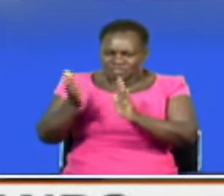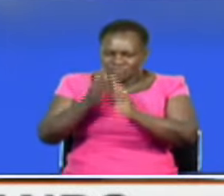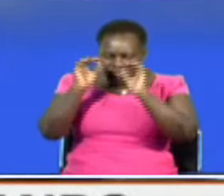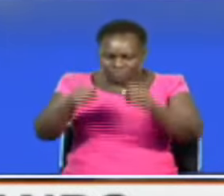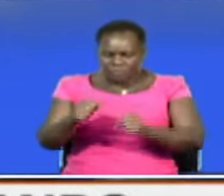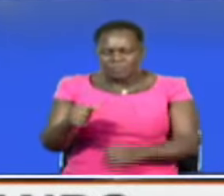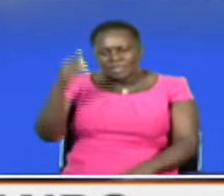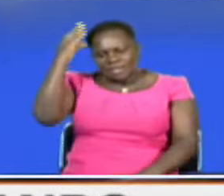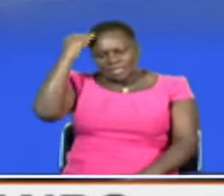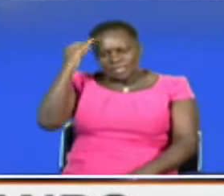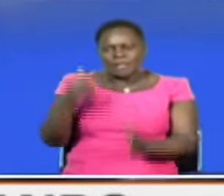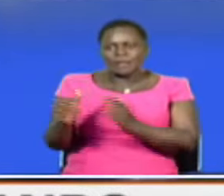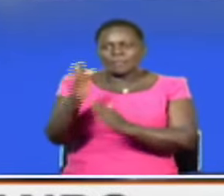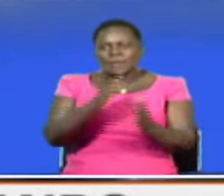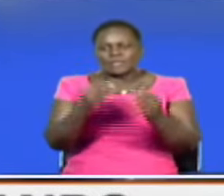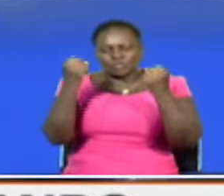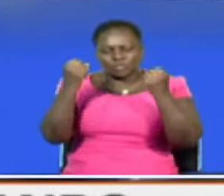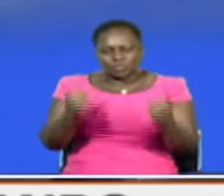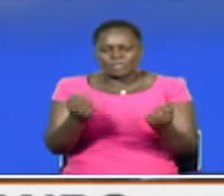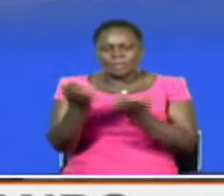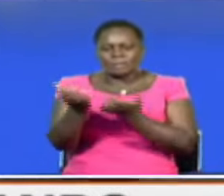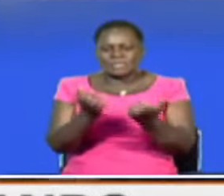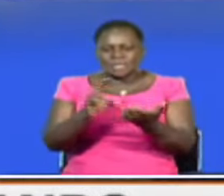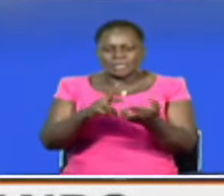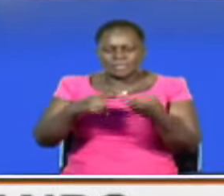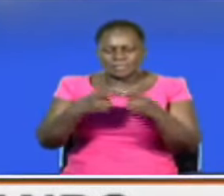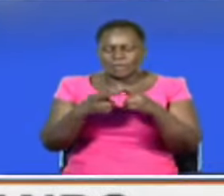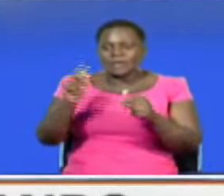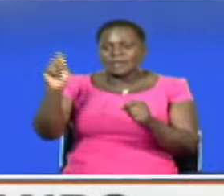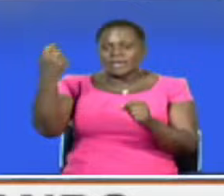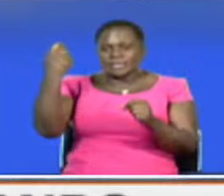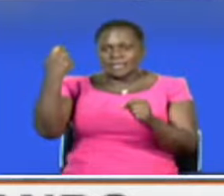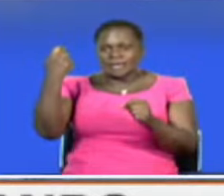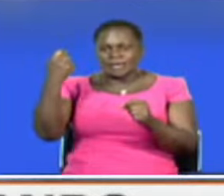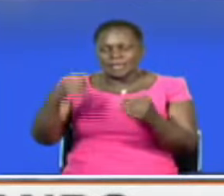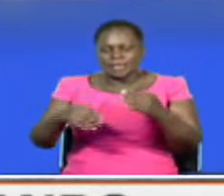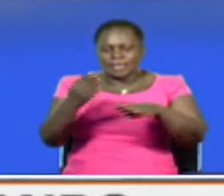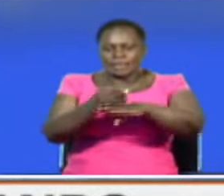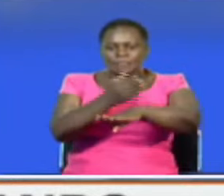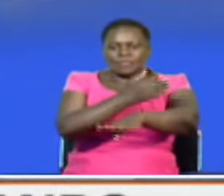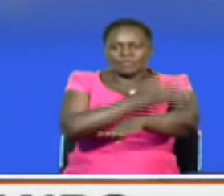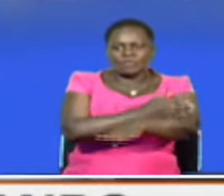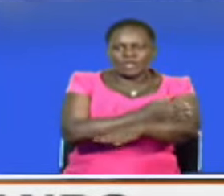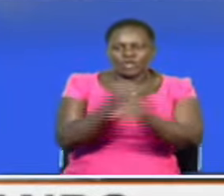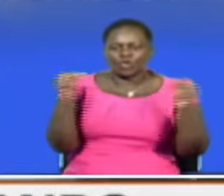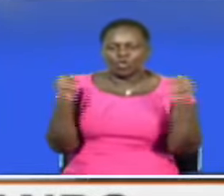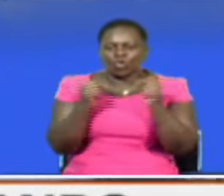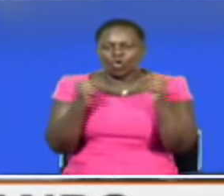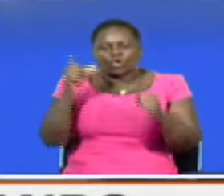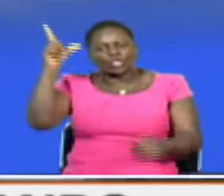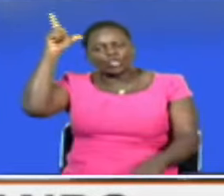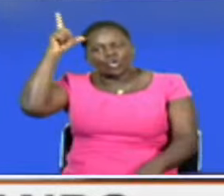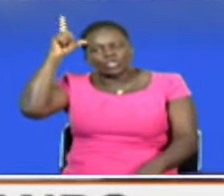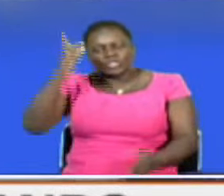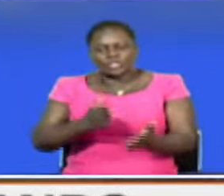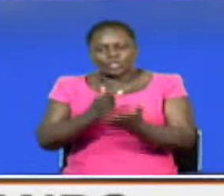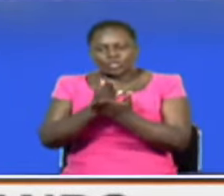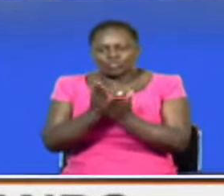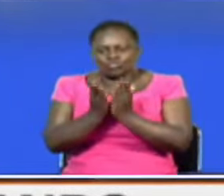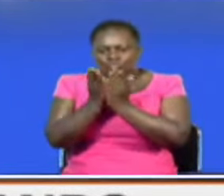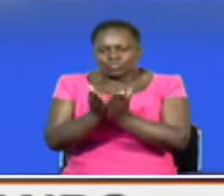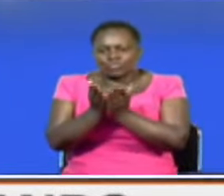The Netherlands plans to strengthen trade relations with Kenya by improving cool chain logistics through sea